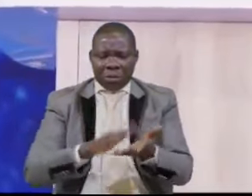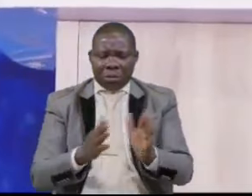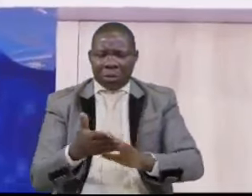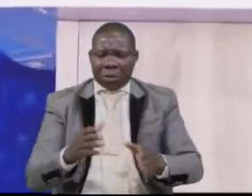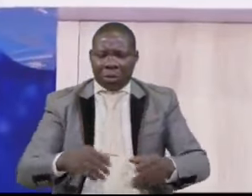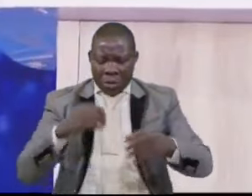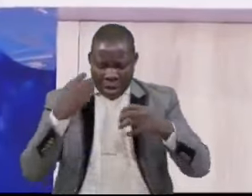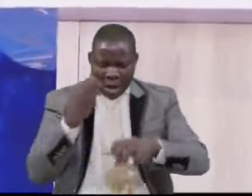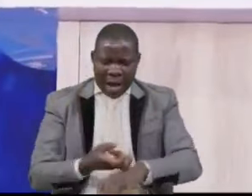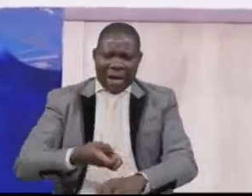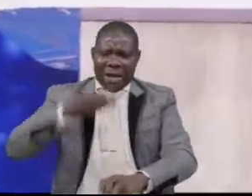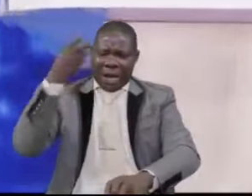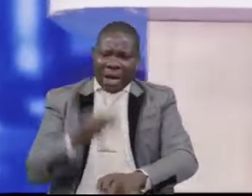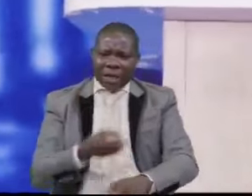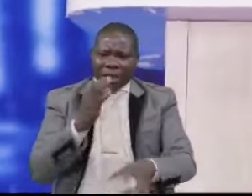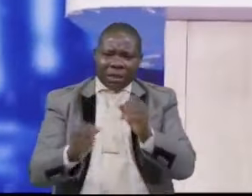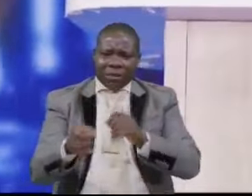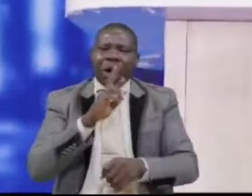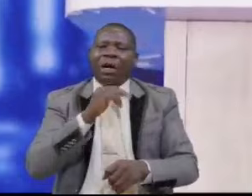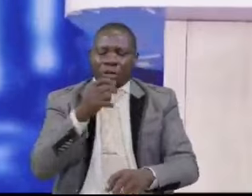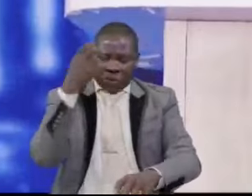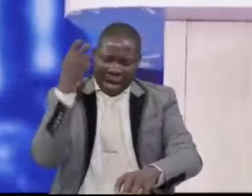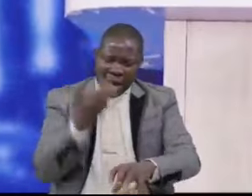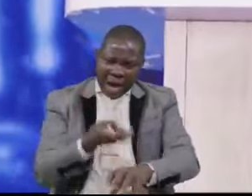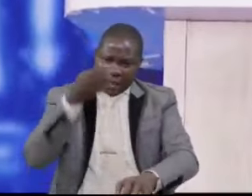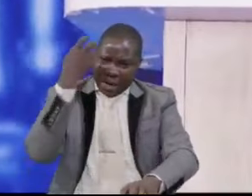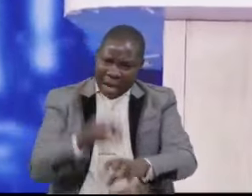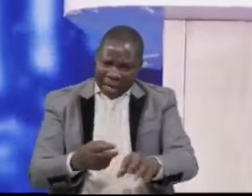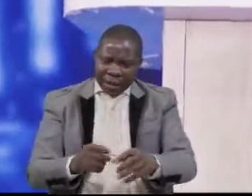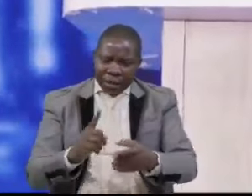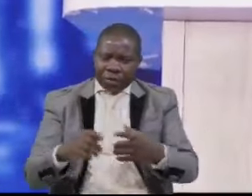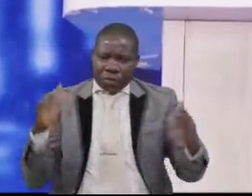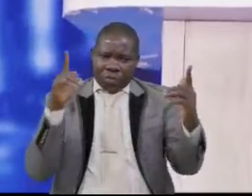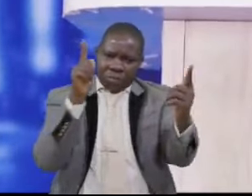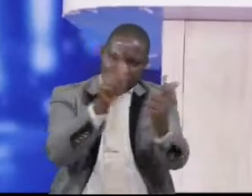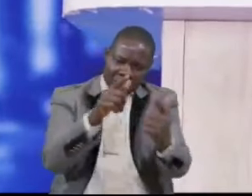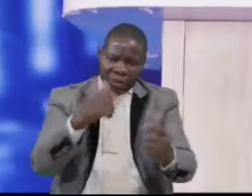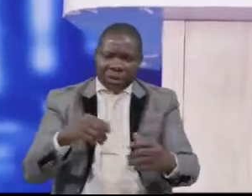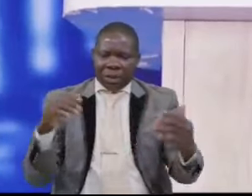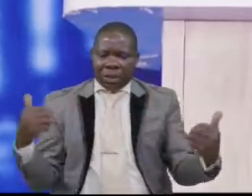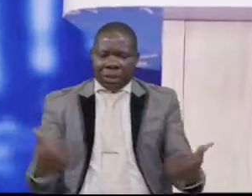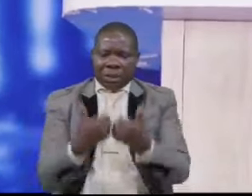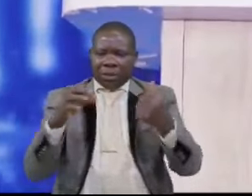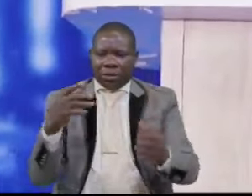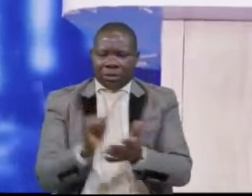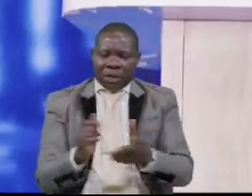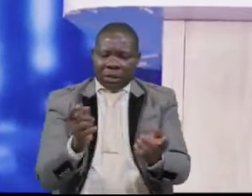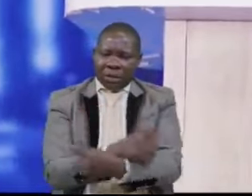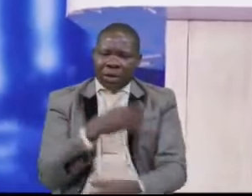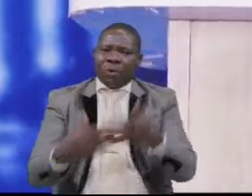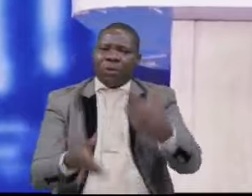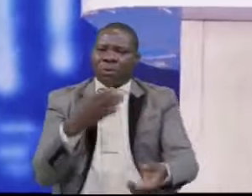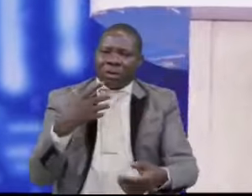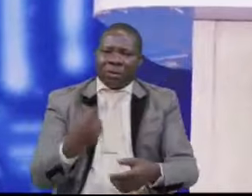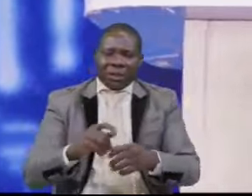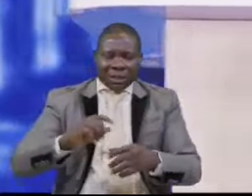tough and tougher to meet the challenge of the day, whatever kind of brain you have, you'll